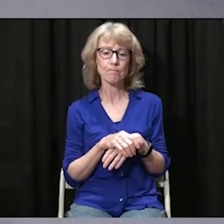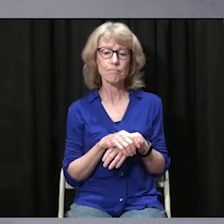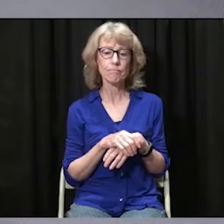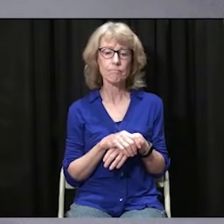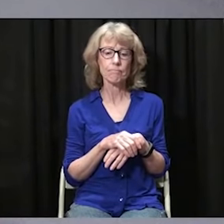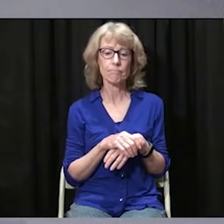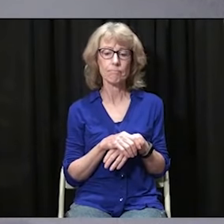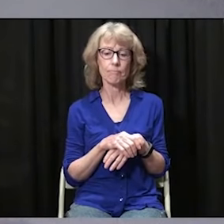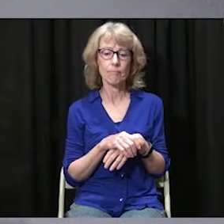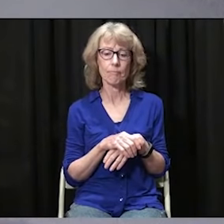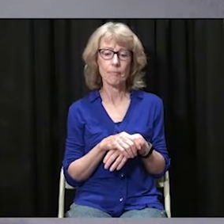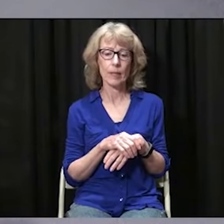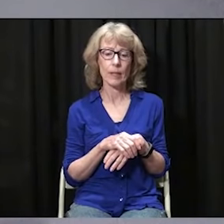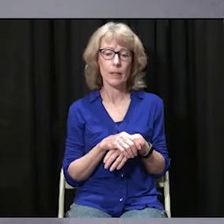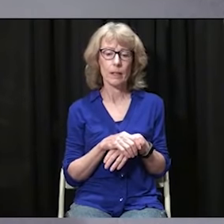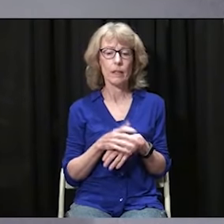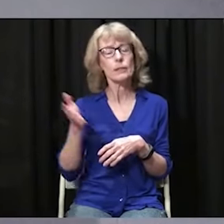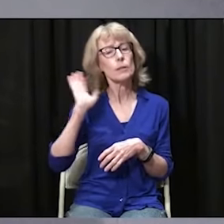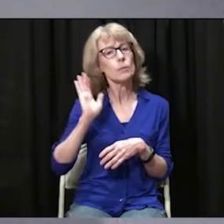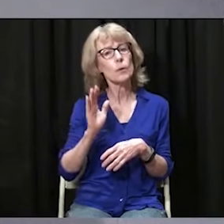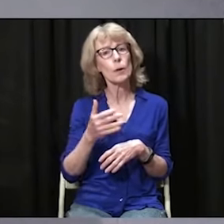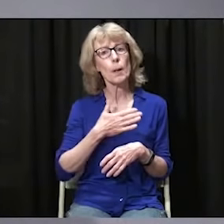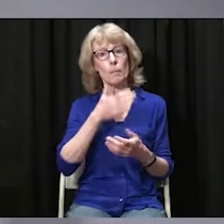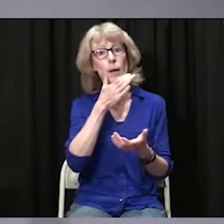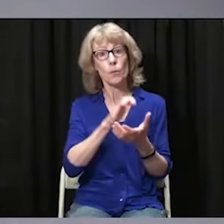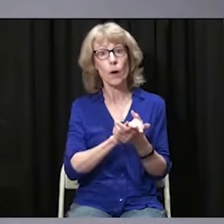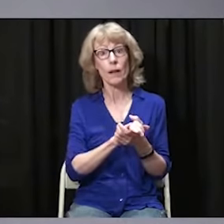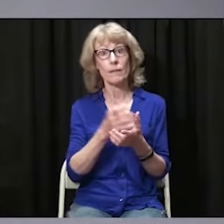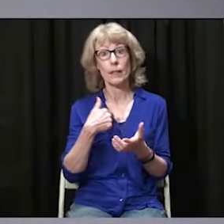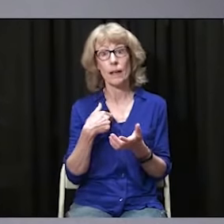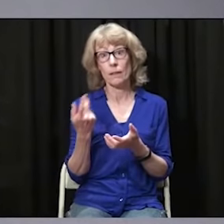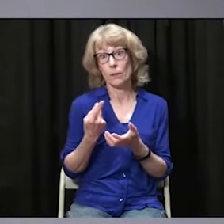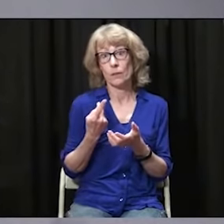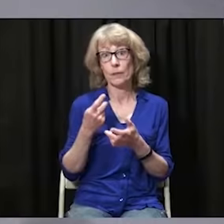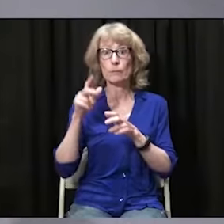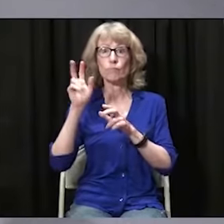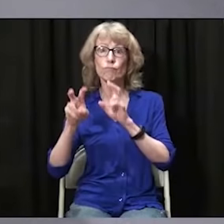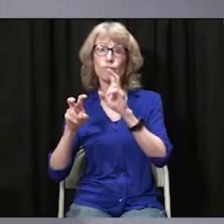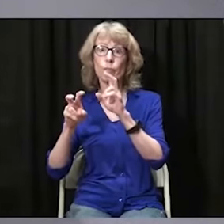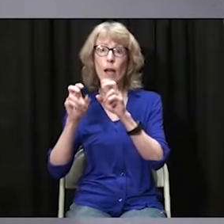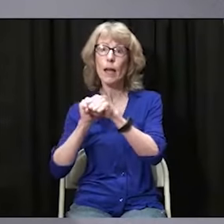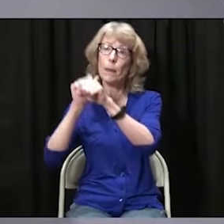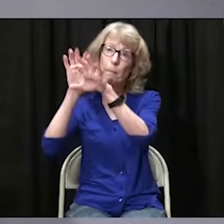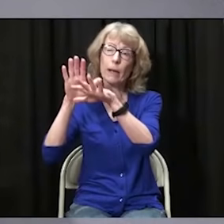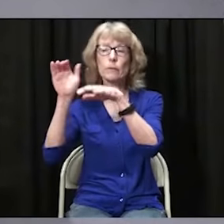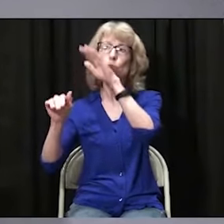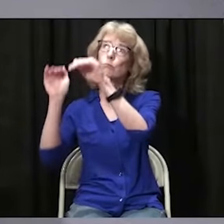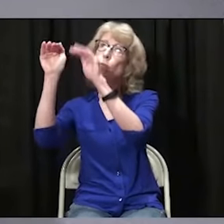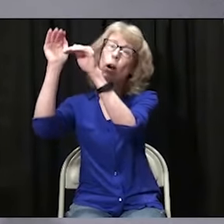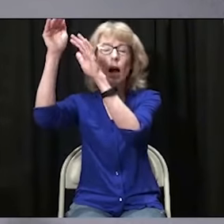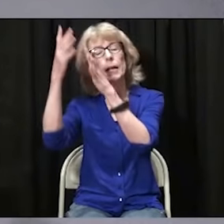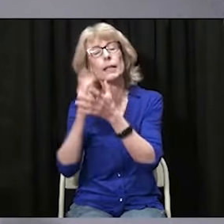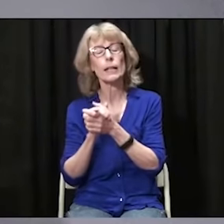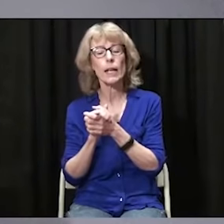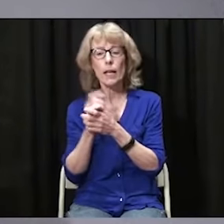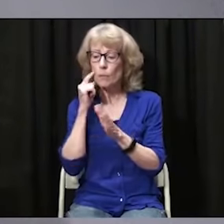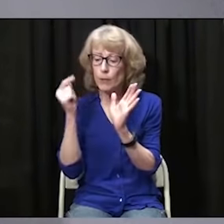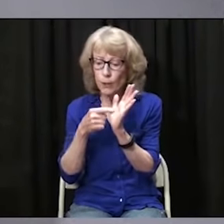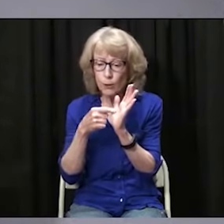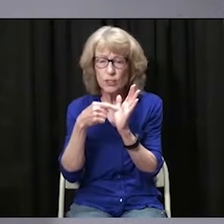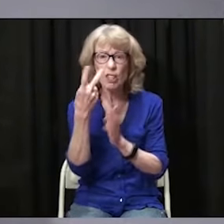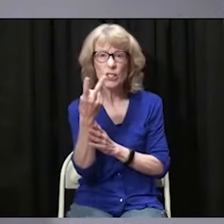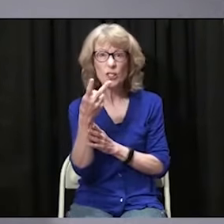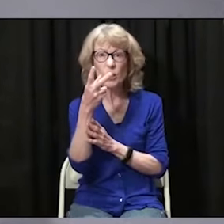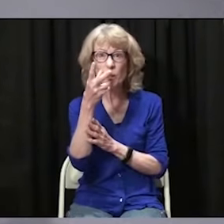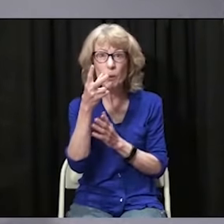Southwest Oklahoma celebrating our anniversary, and we saw two dung beetles crawling on the ground, doing their thing, and